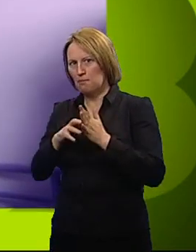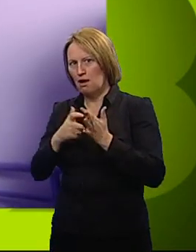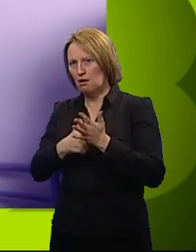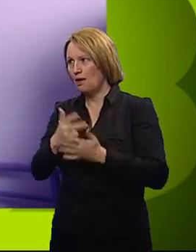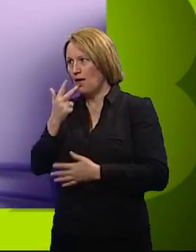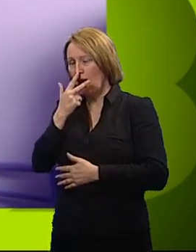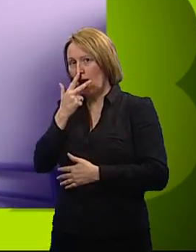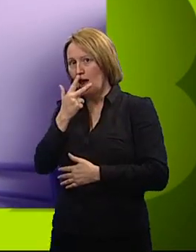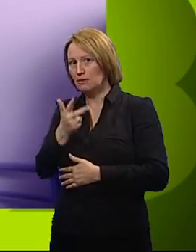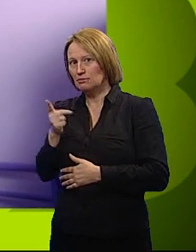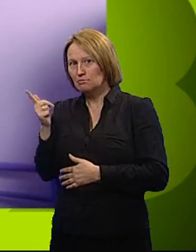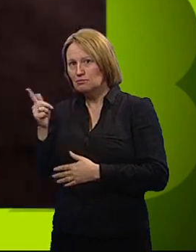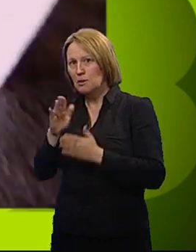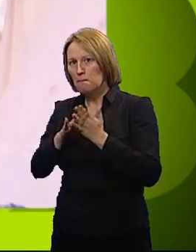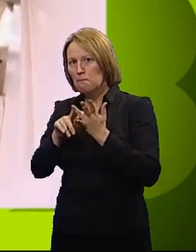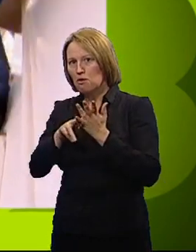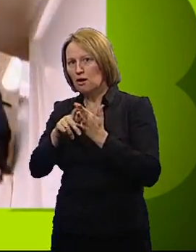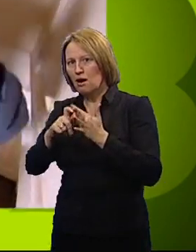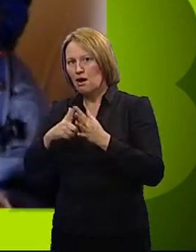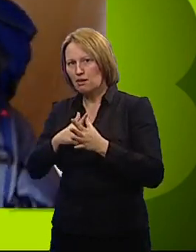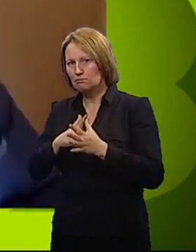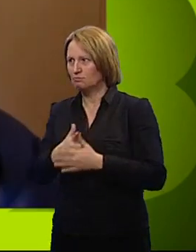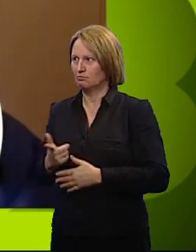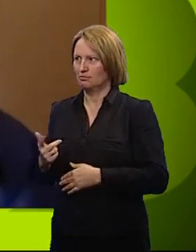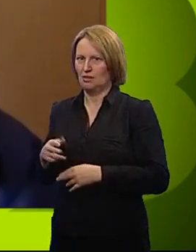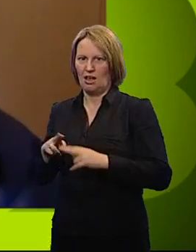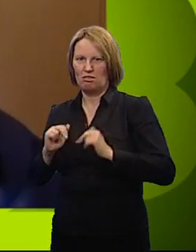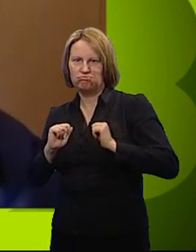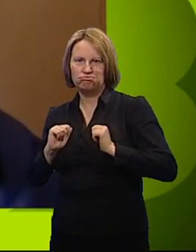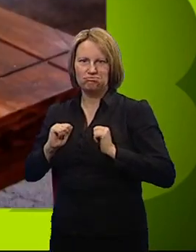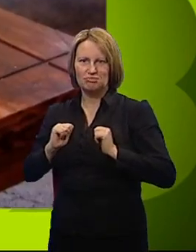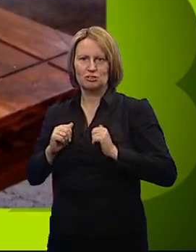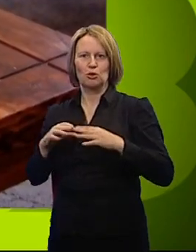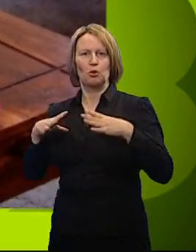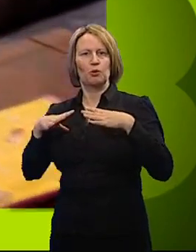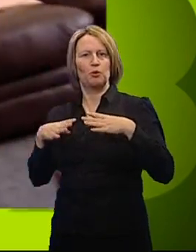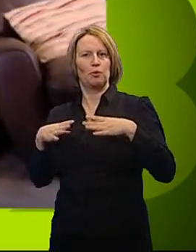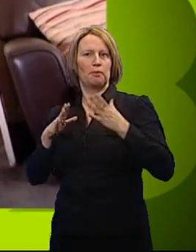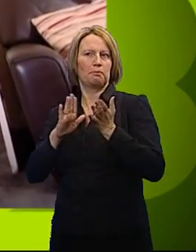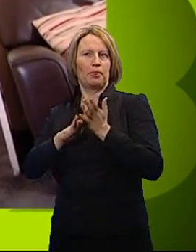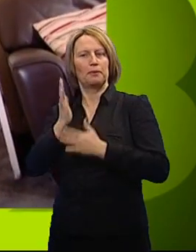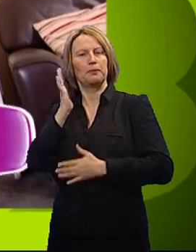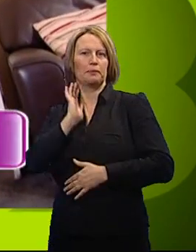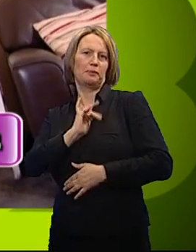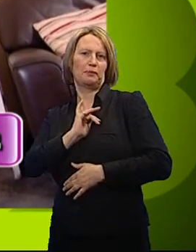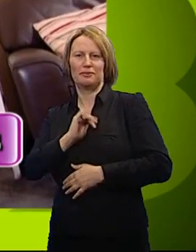8-year-old Monika, Action Man Dad, and Chill Out Queen Mum.